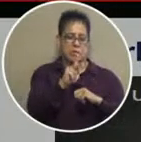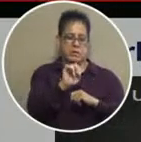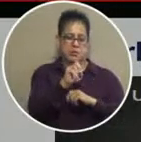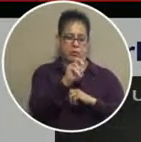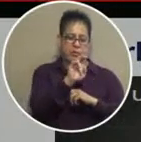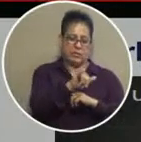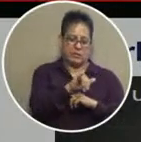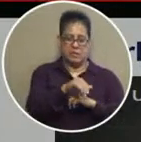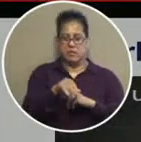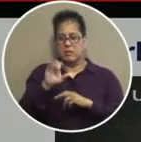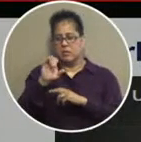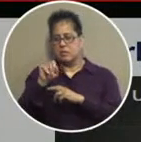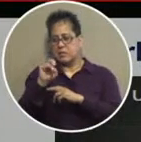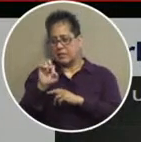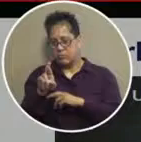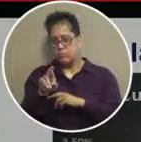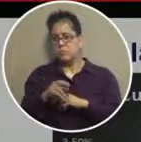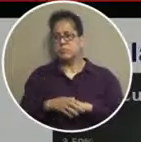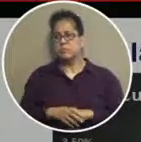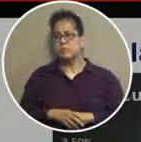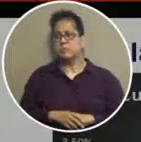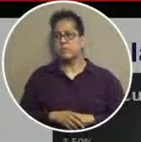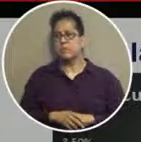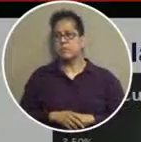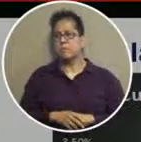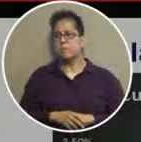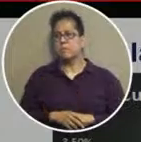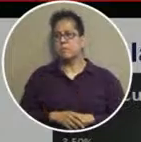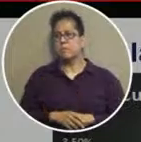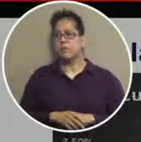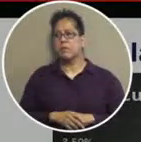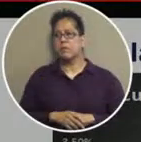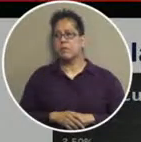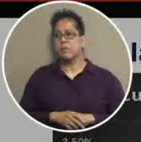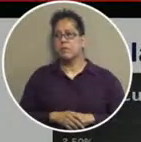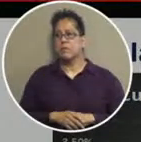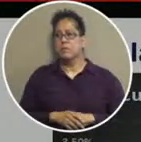of cancer. Next slide, please.